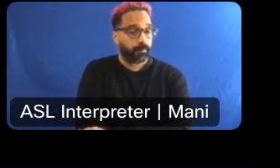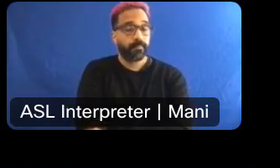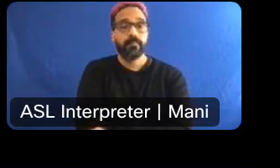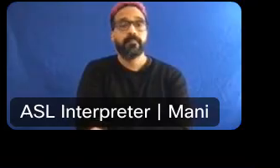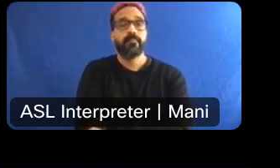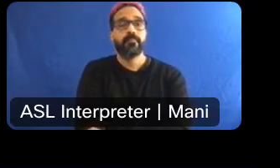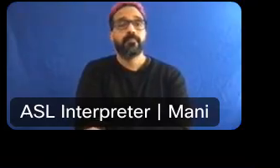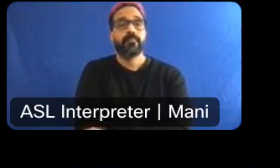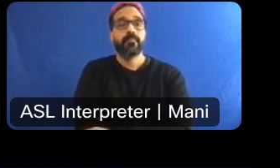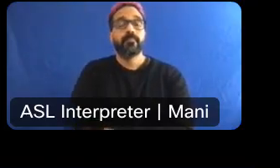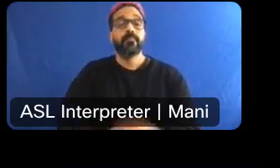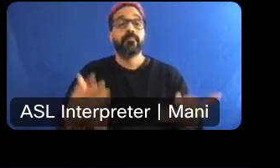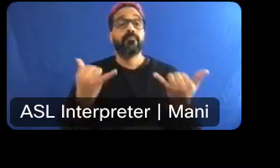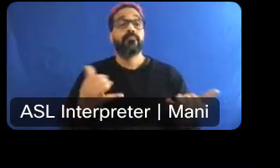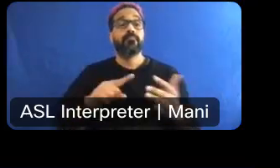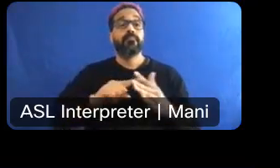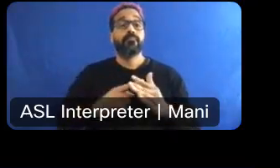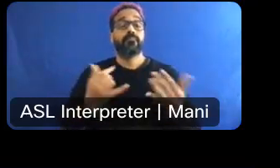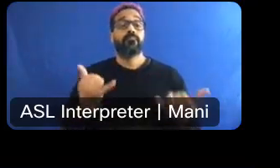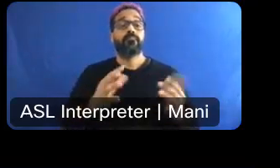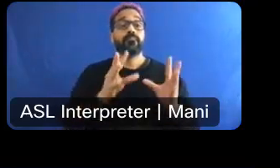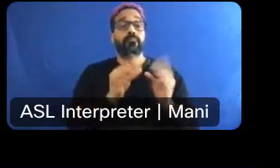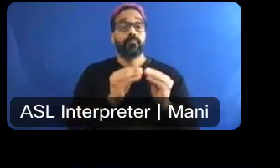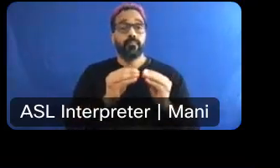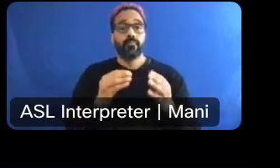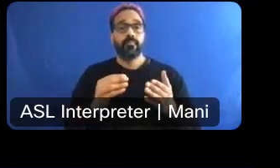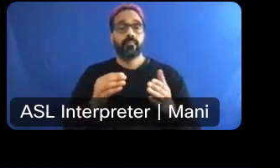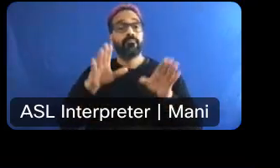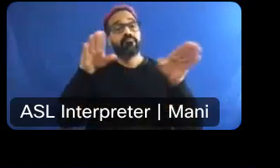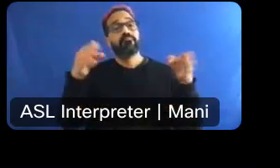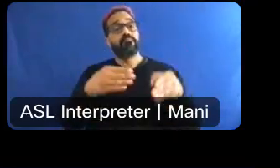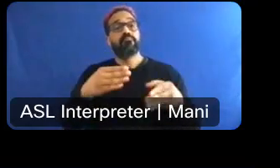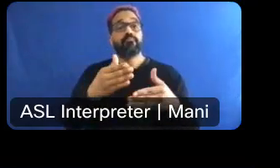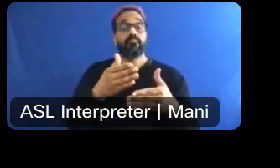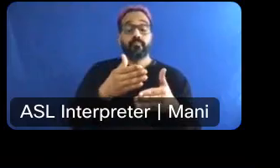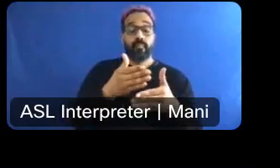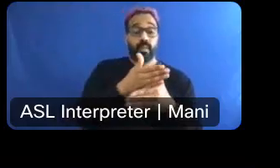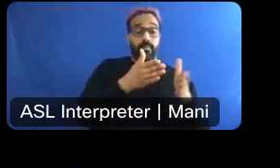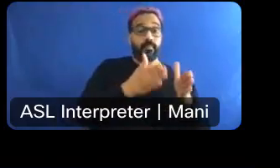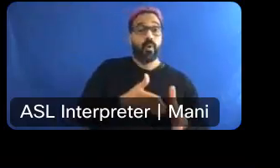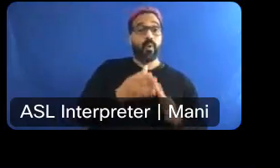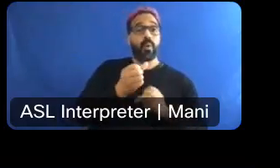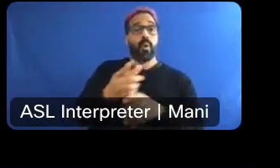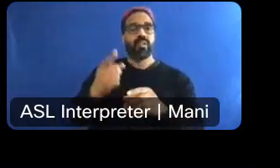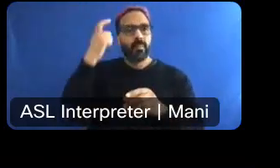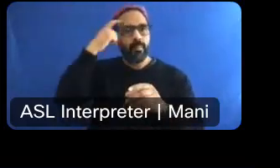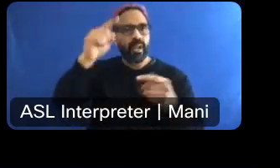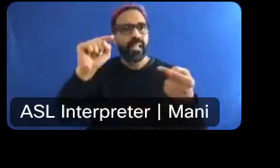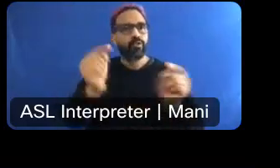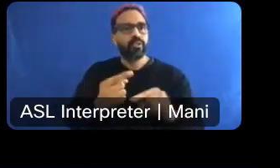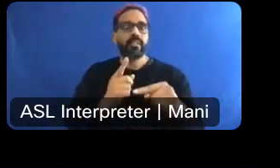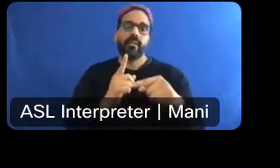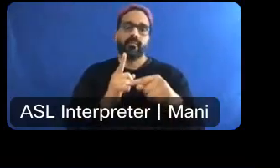Now to start with today's session, looking at partner-inflicted brain injury and domestic violence. Partner-inflicted